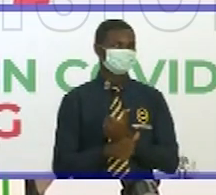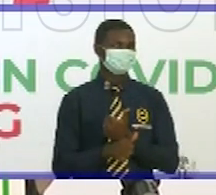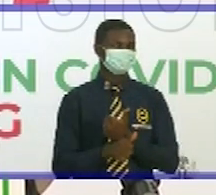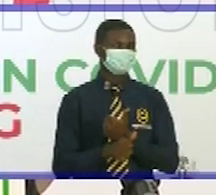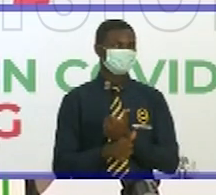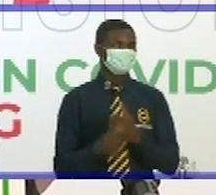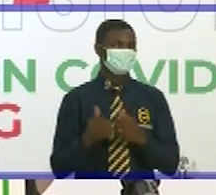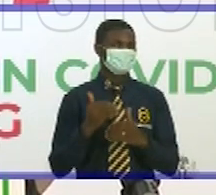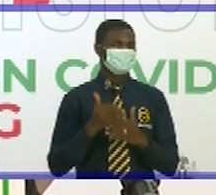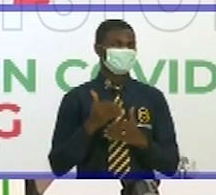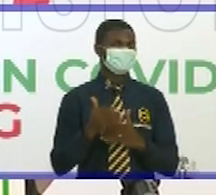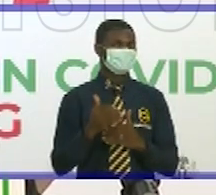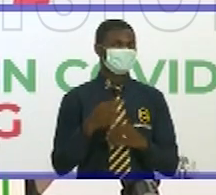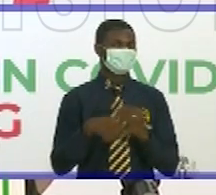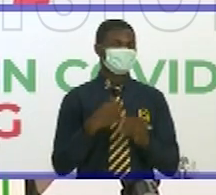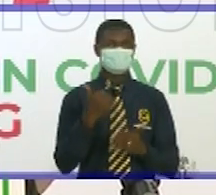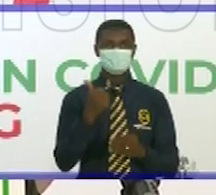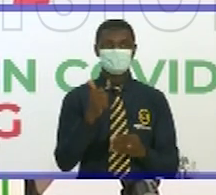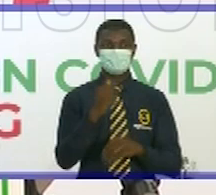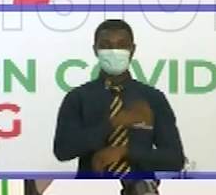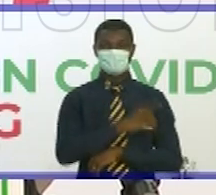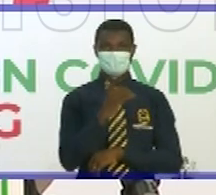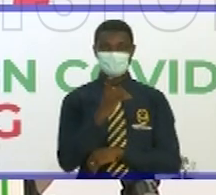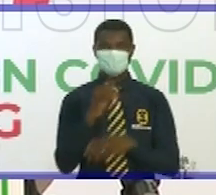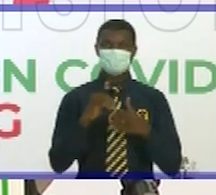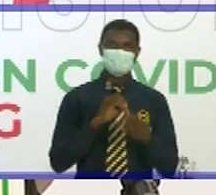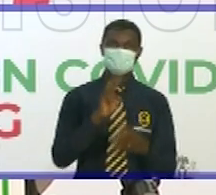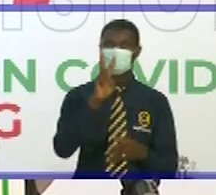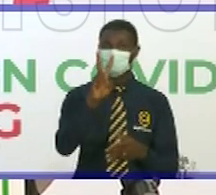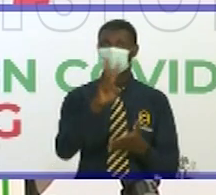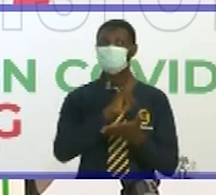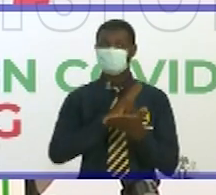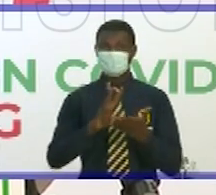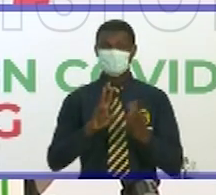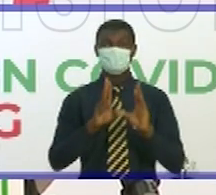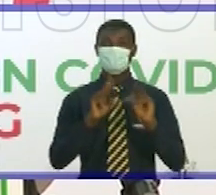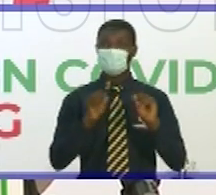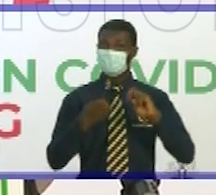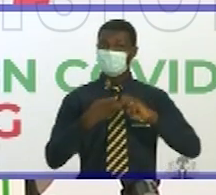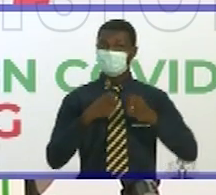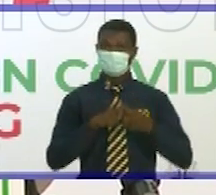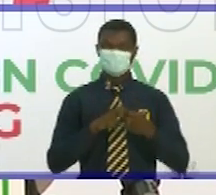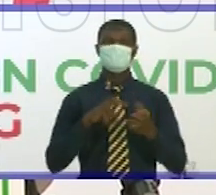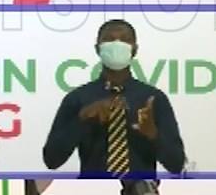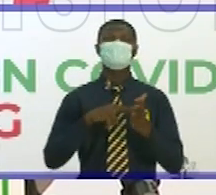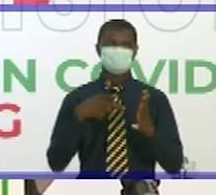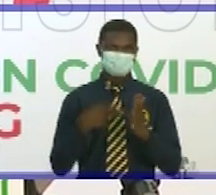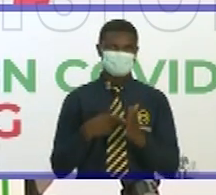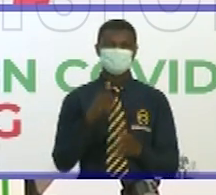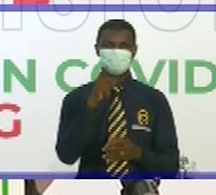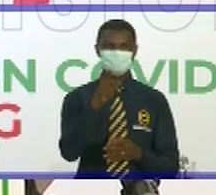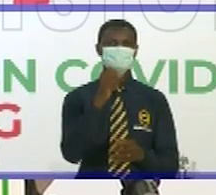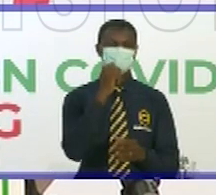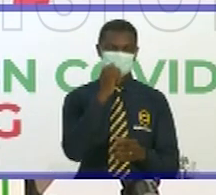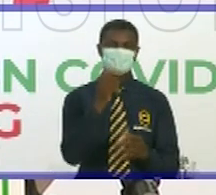bi ojo mewa abi ose meji to ba si nkankan then ko ni ni lati lo